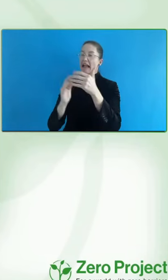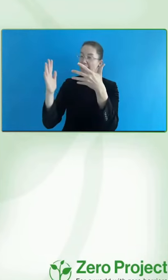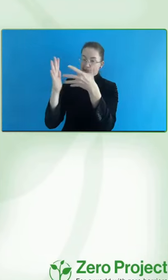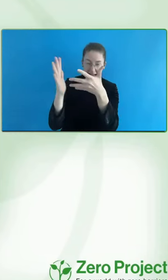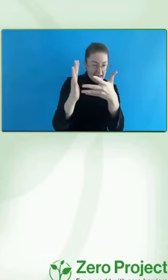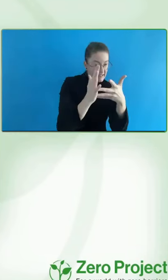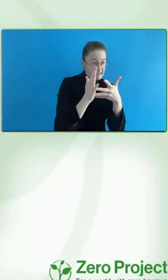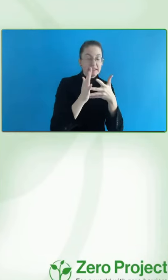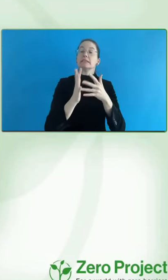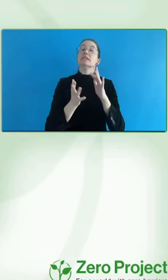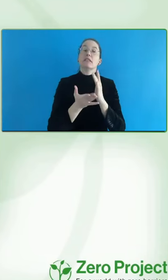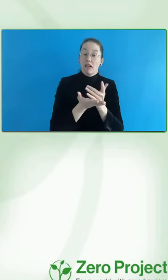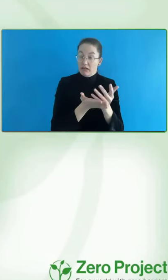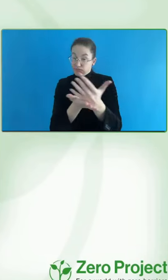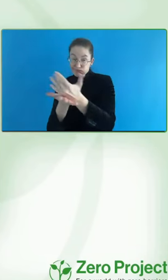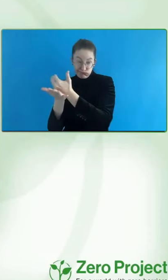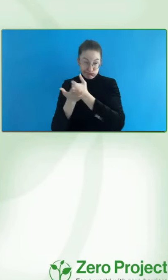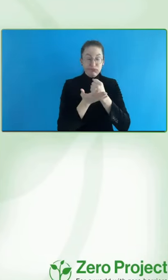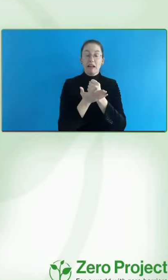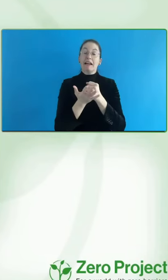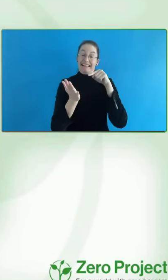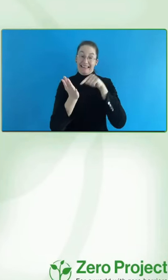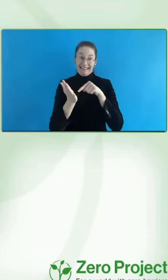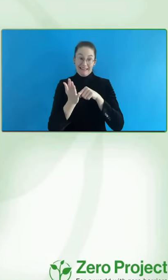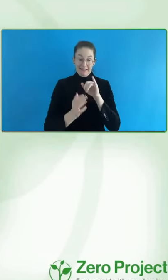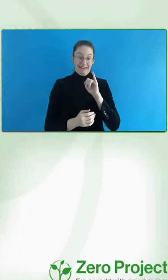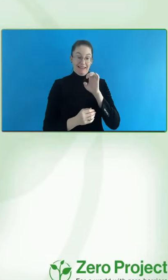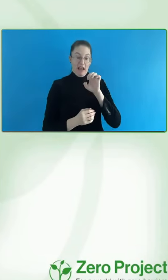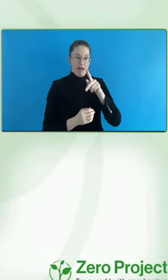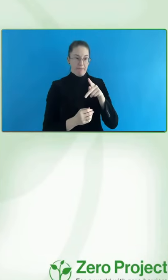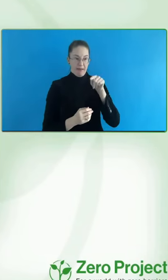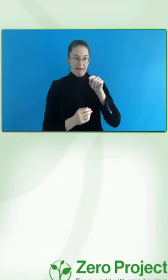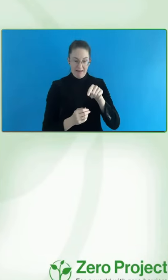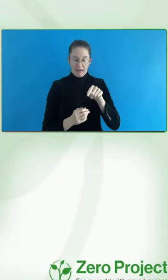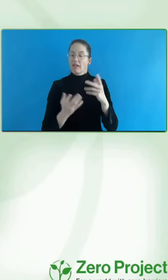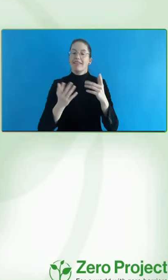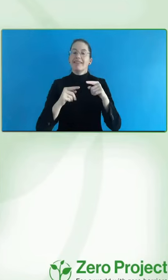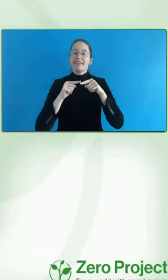IEPs completed in digital format.